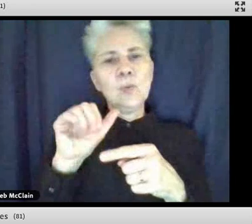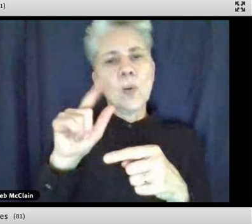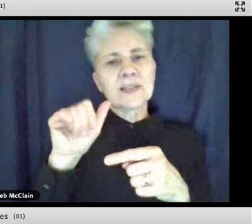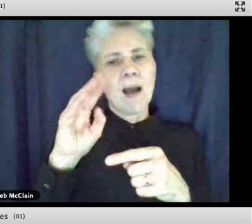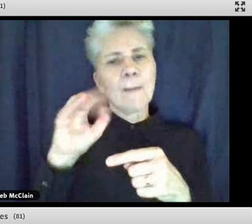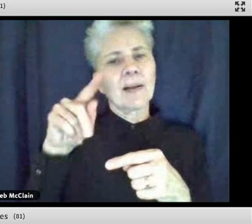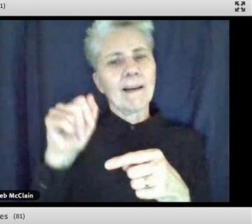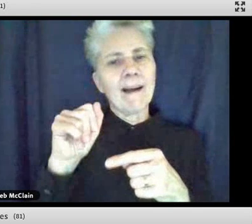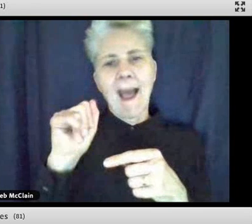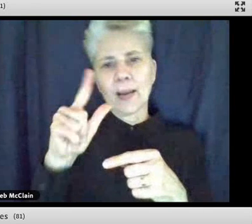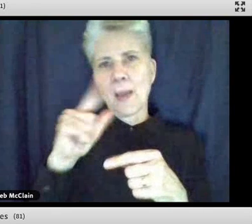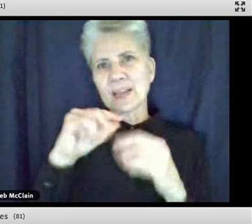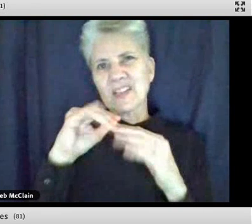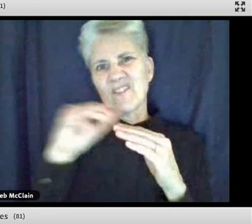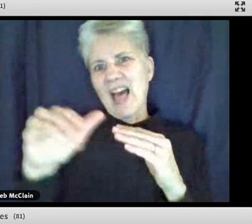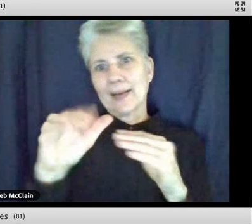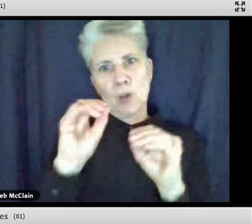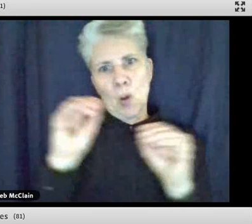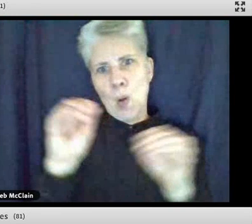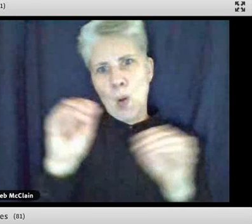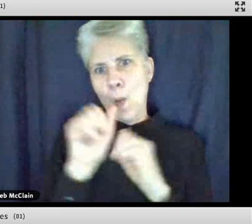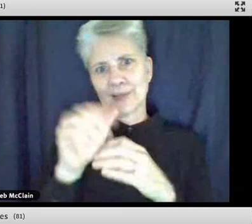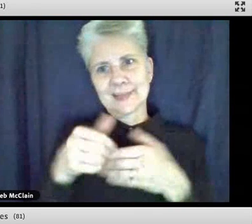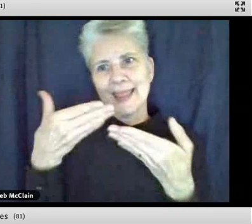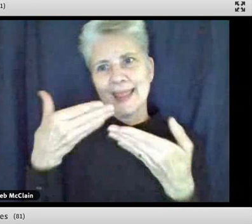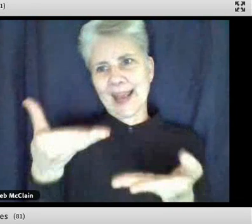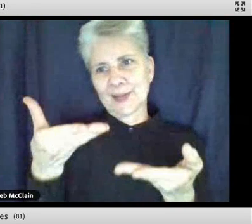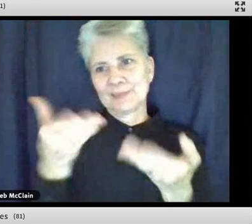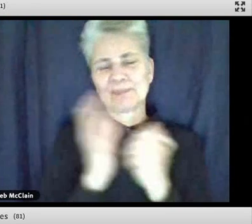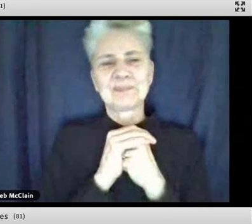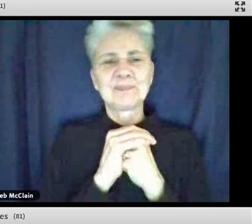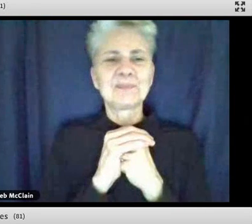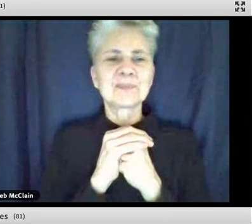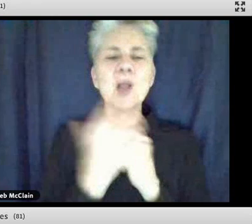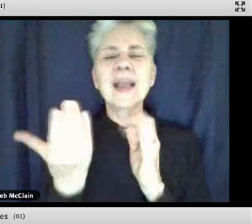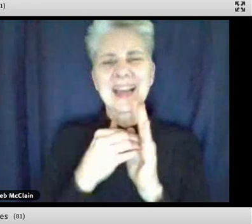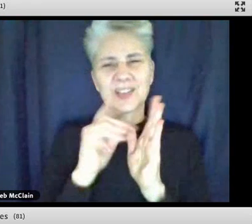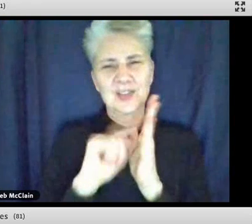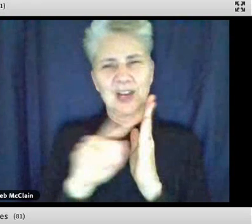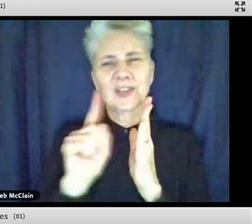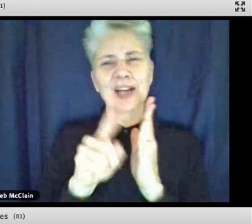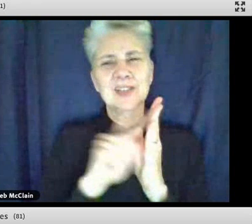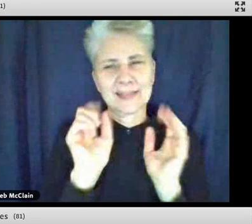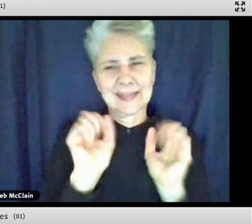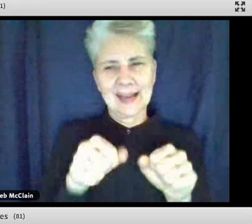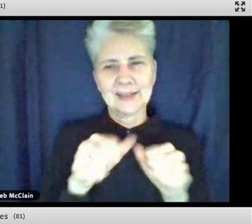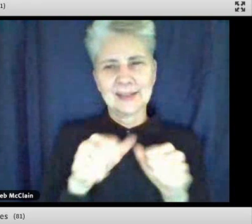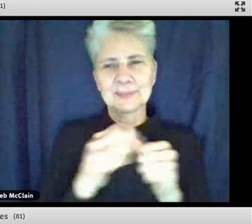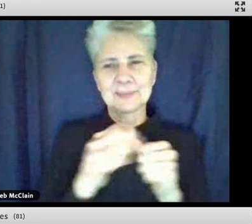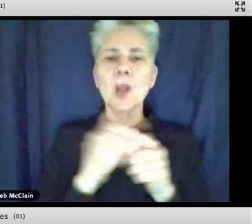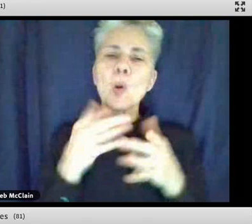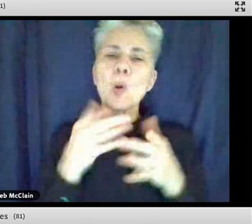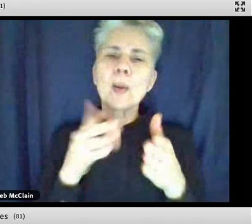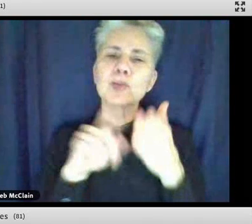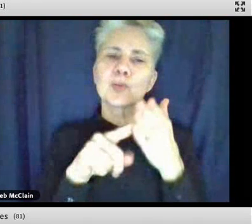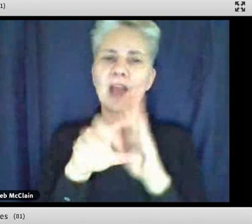see here there's no mountains. So again, ways you can check that. There's also ways to check video and